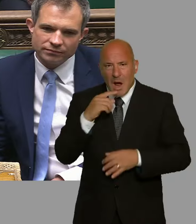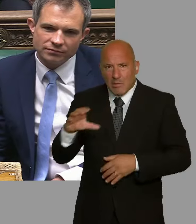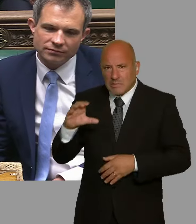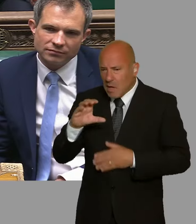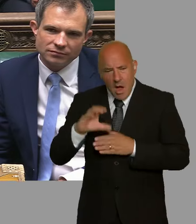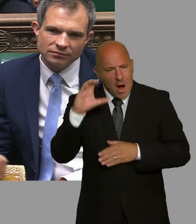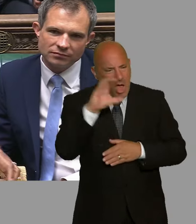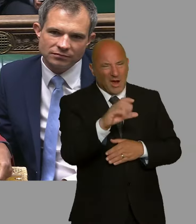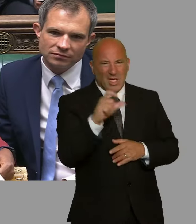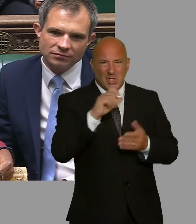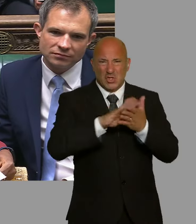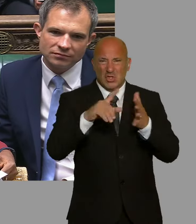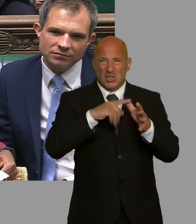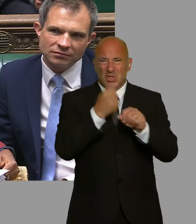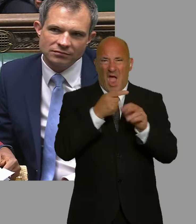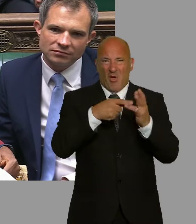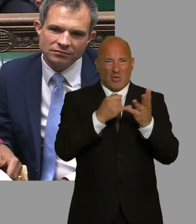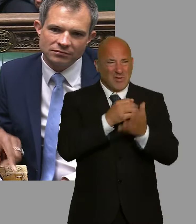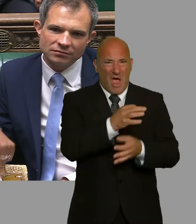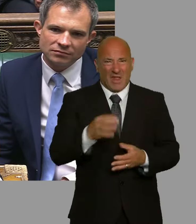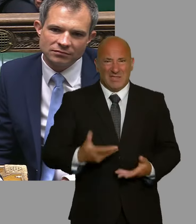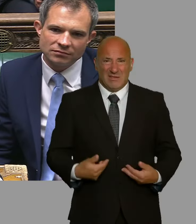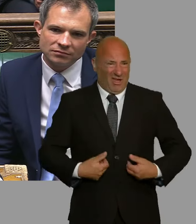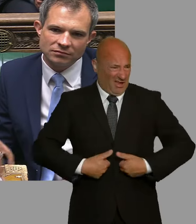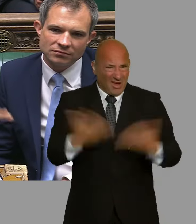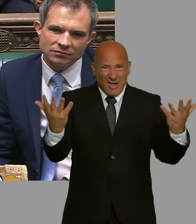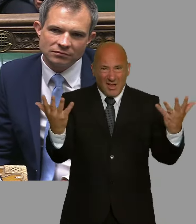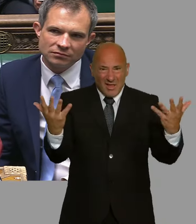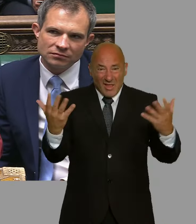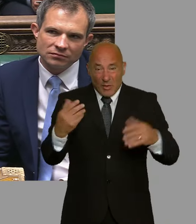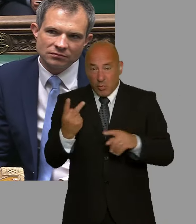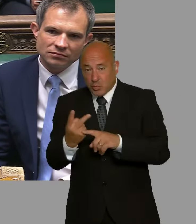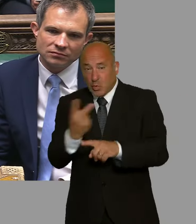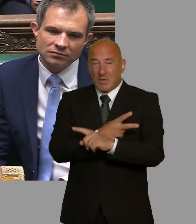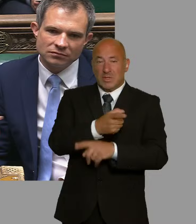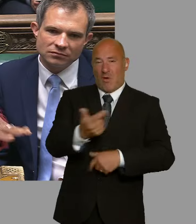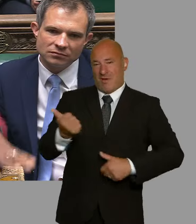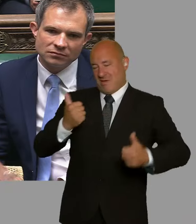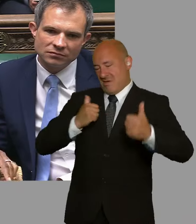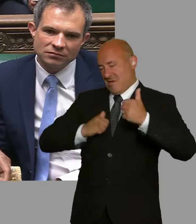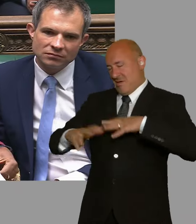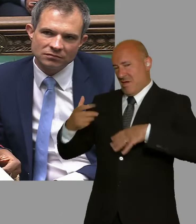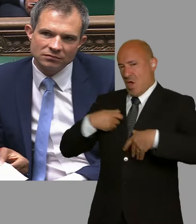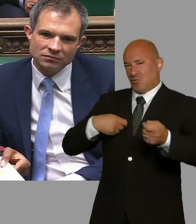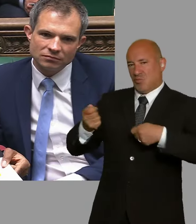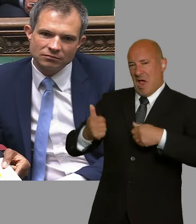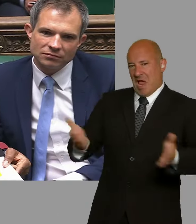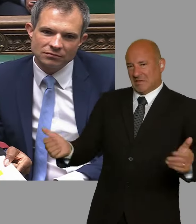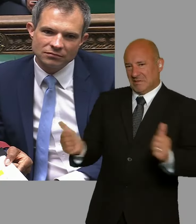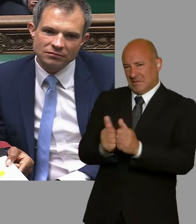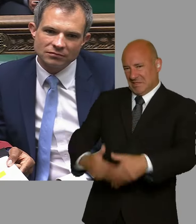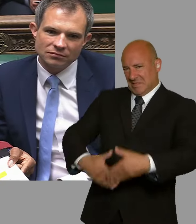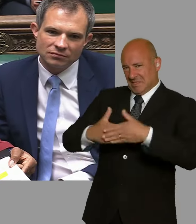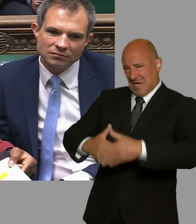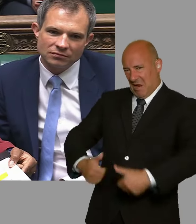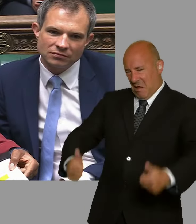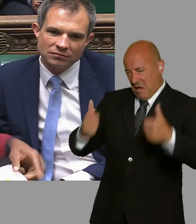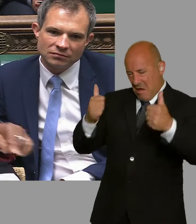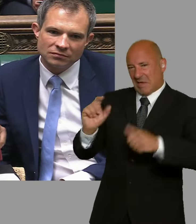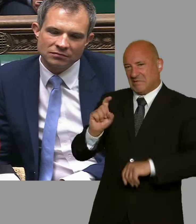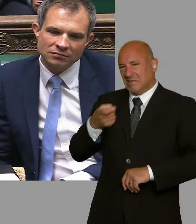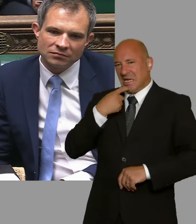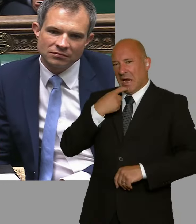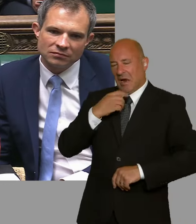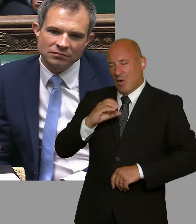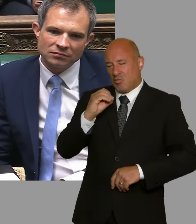25% tariffs unless he does exactly what President Trump tells him to. It is chaos, chaos, chaos. And isn't the root of the chaos, Mr.